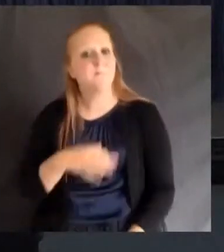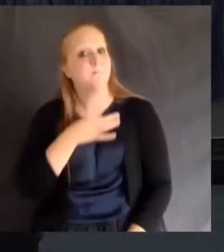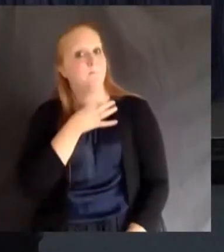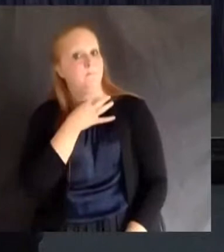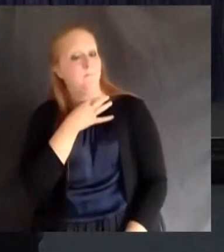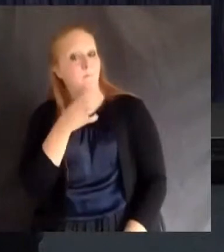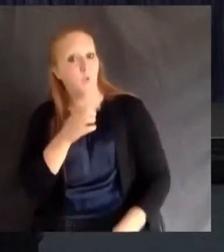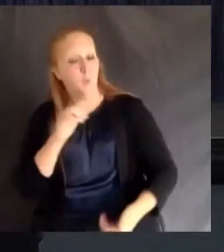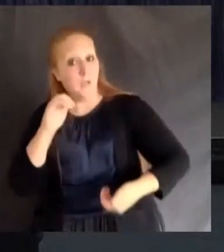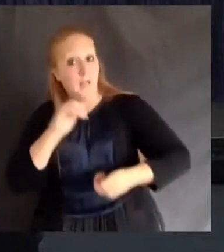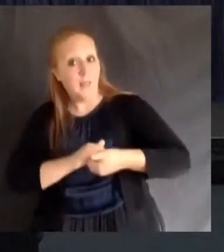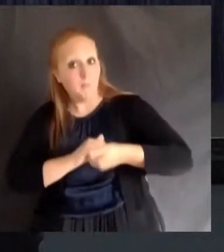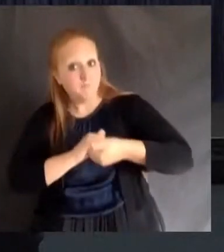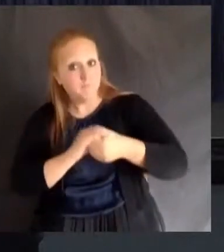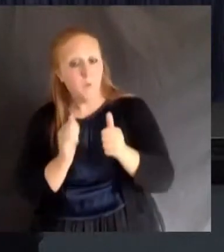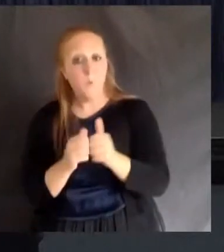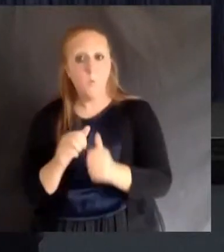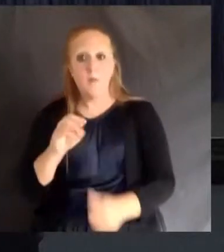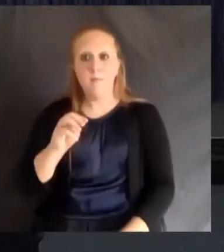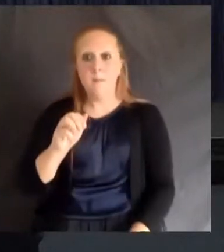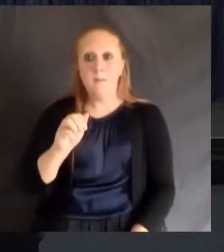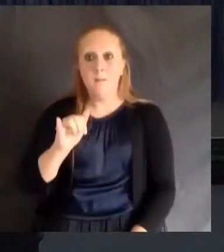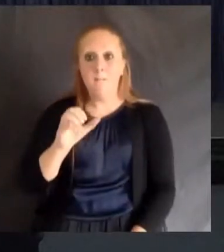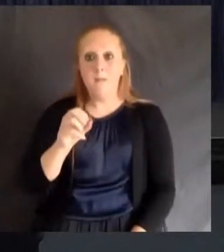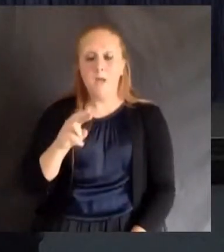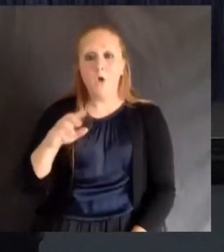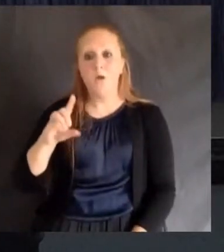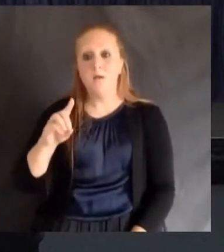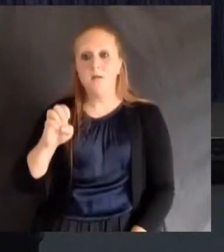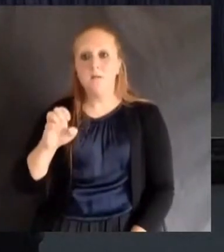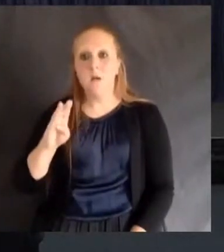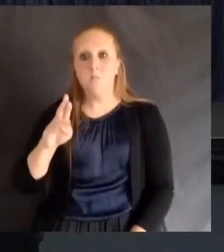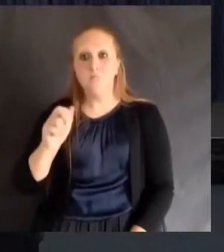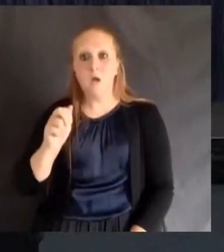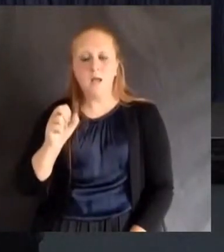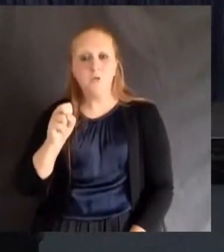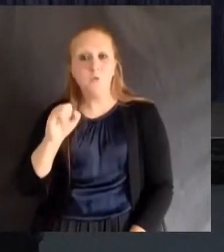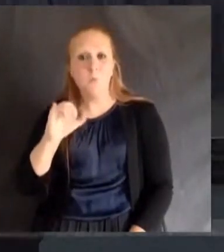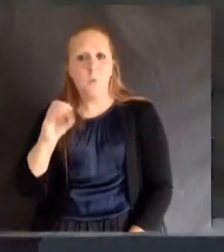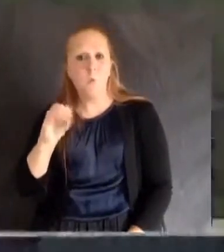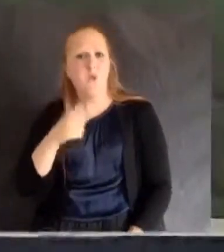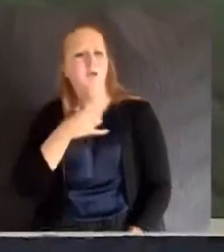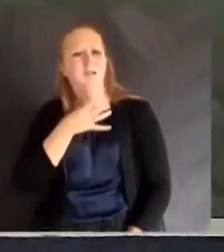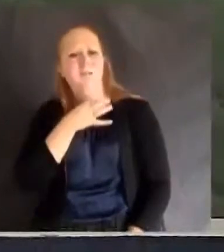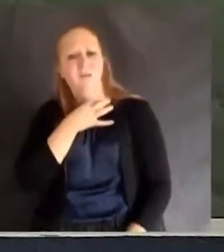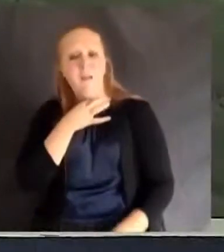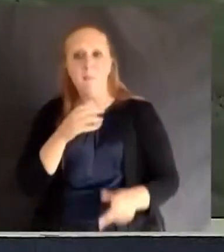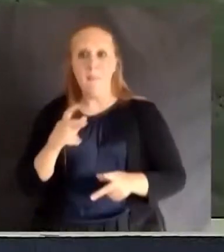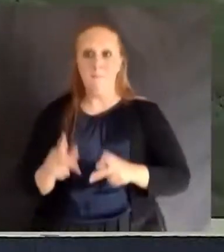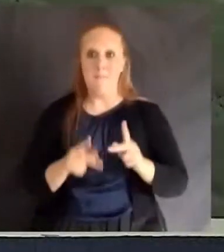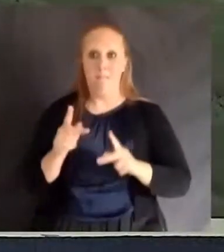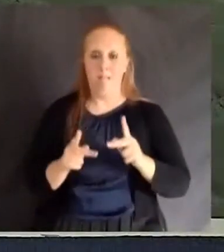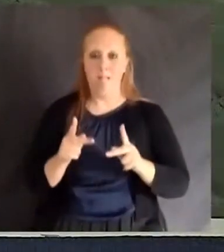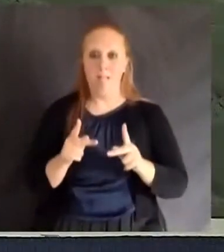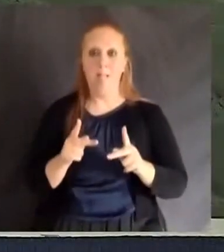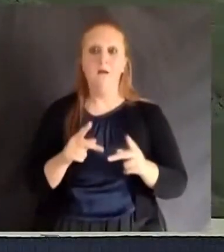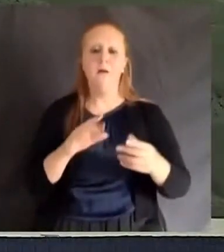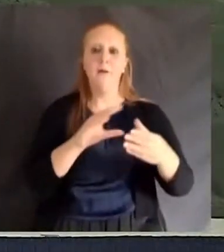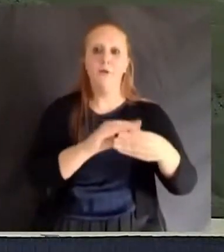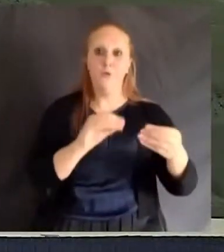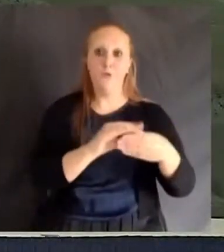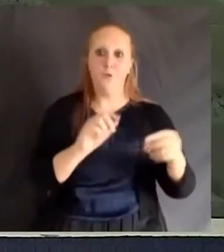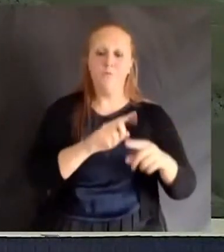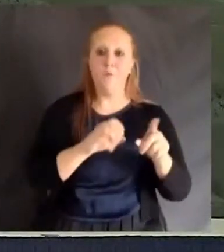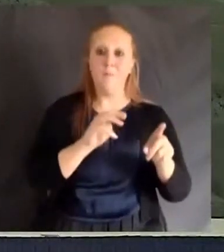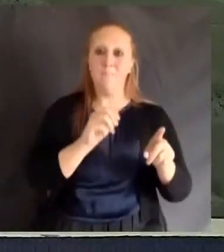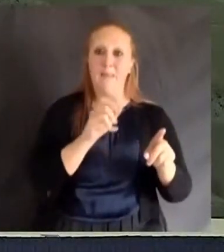de Blasio, and do you have anything to say to parents who are exasperated when, again, they hear something from the mayor, and then they hear something that's contradictory from your office an hour later?